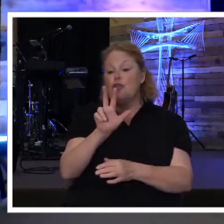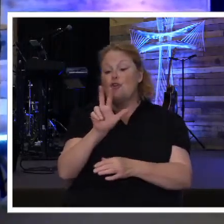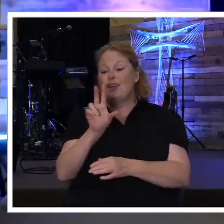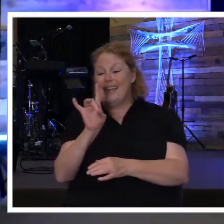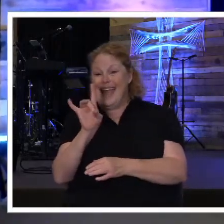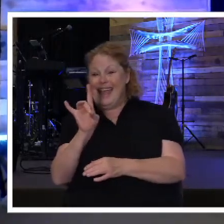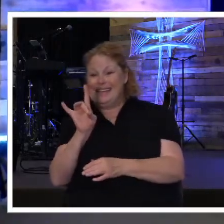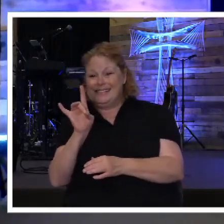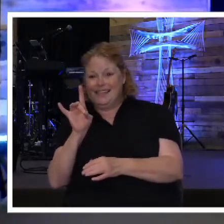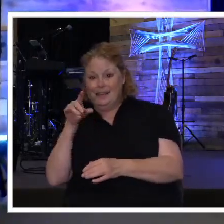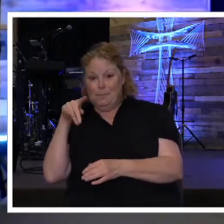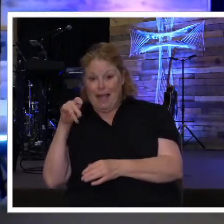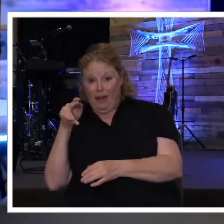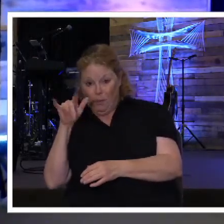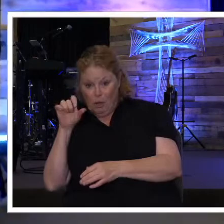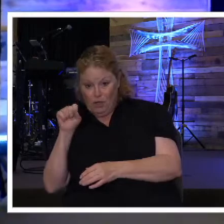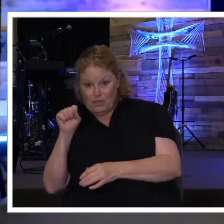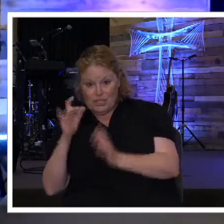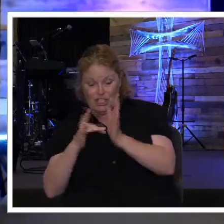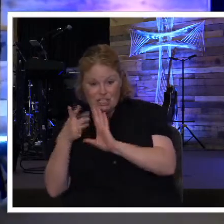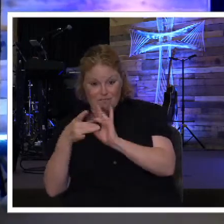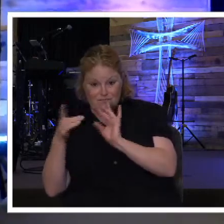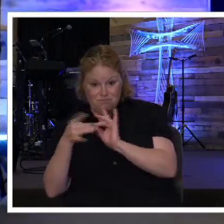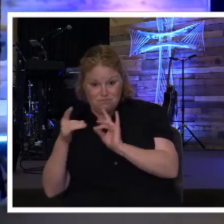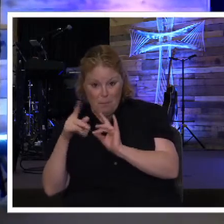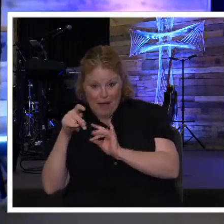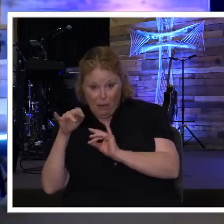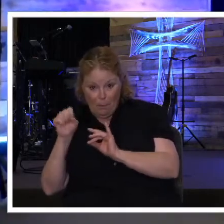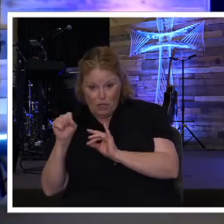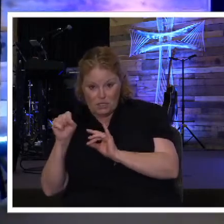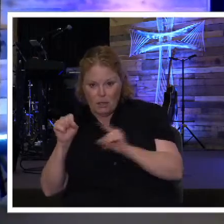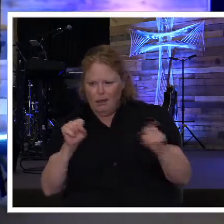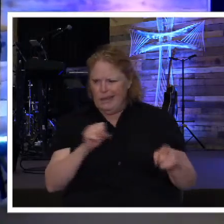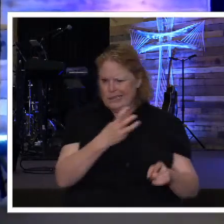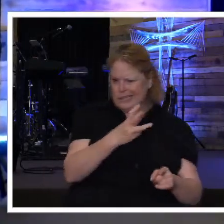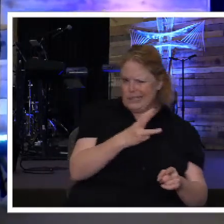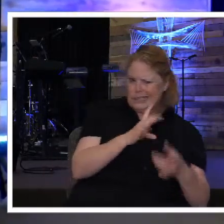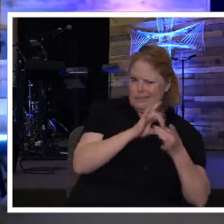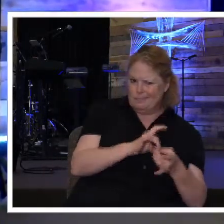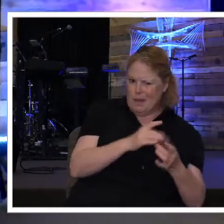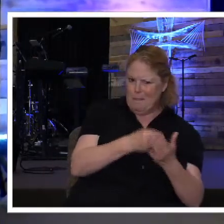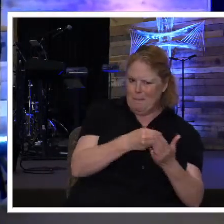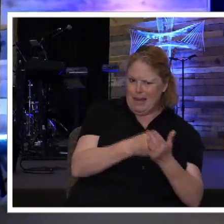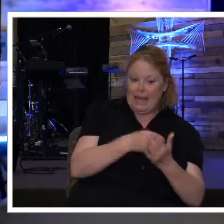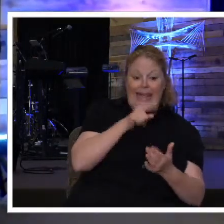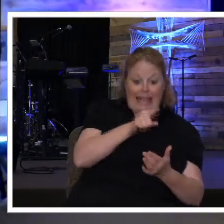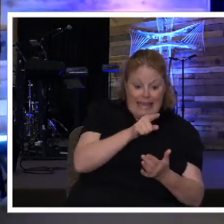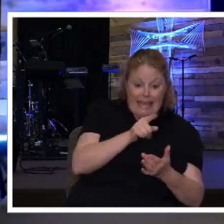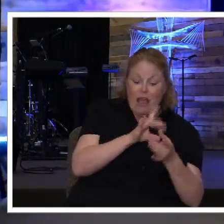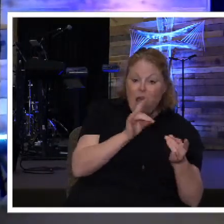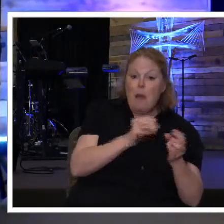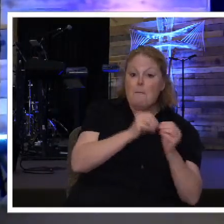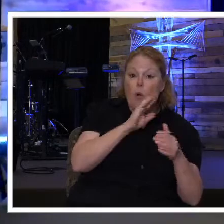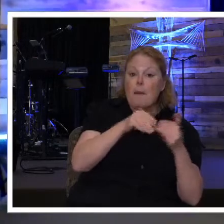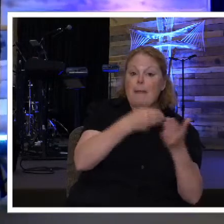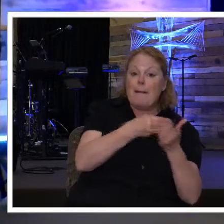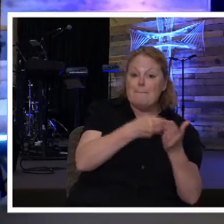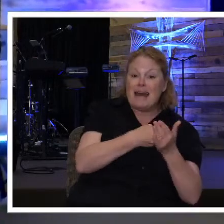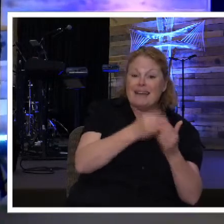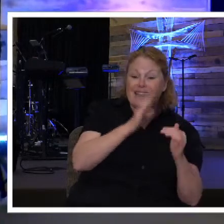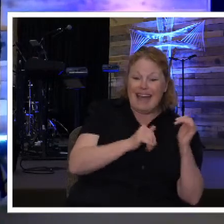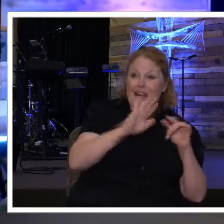are about money. Jesus spoke on the topic of money more than he did about heaven and hell combined. There are